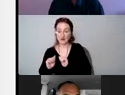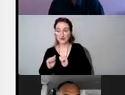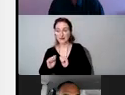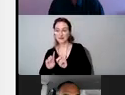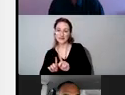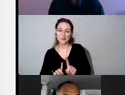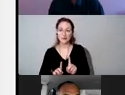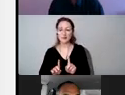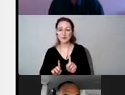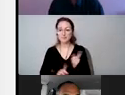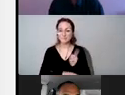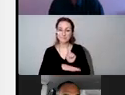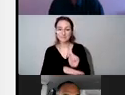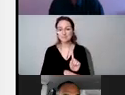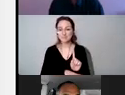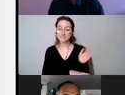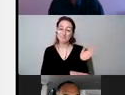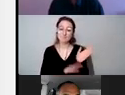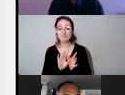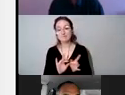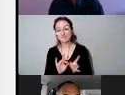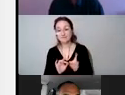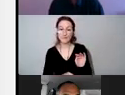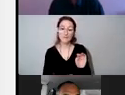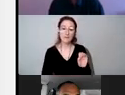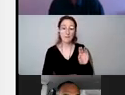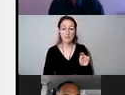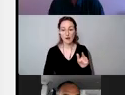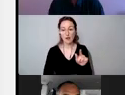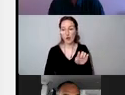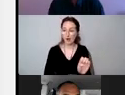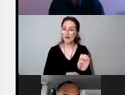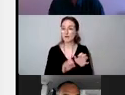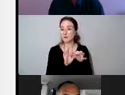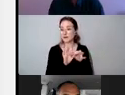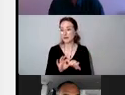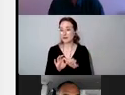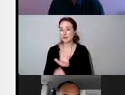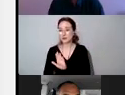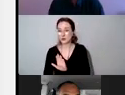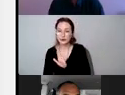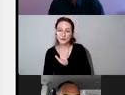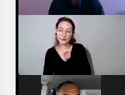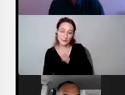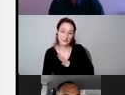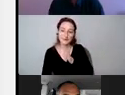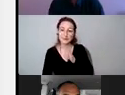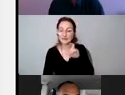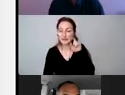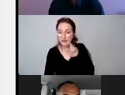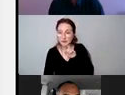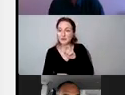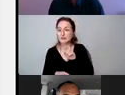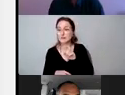a performance which consisted of a series of female monologues about issues of their sexuality,